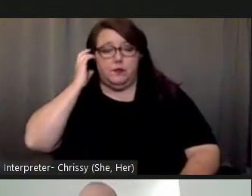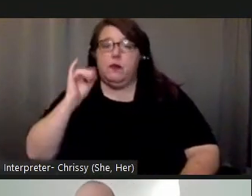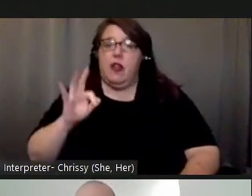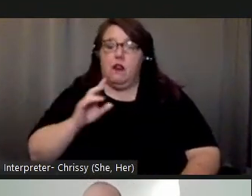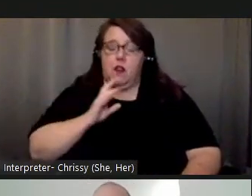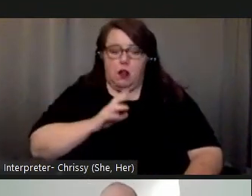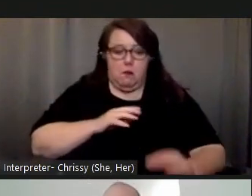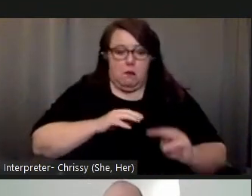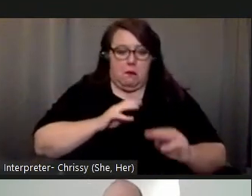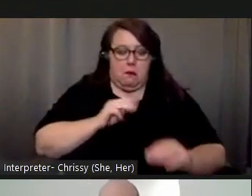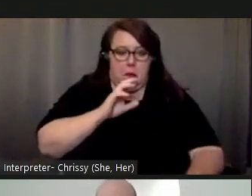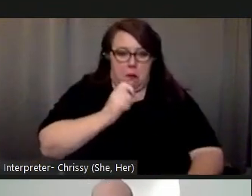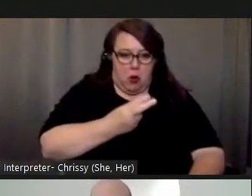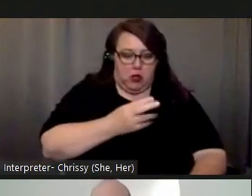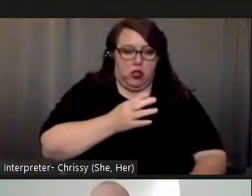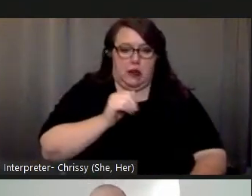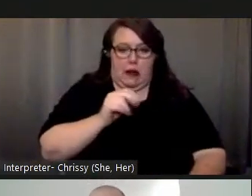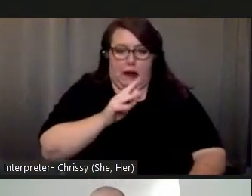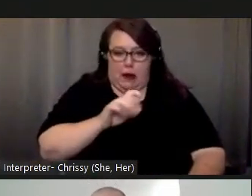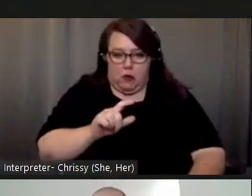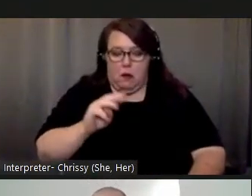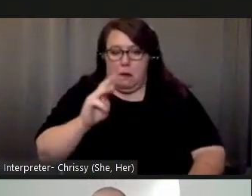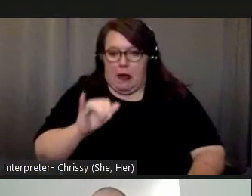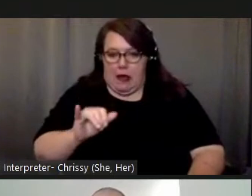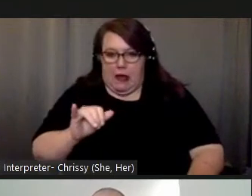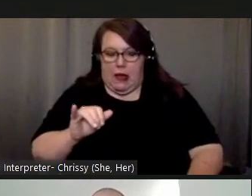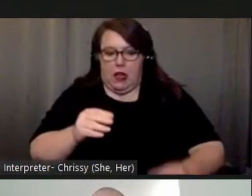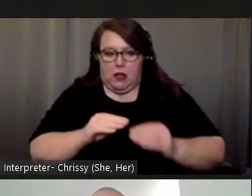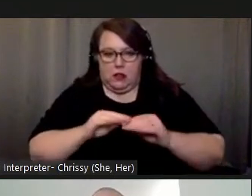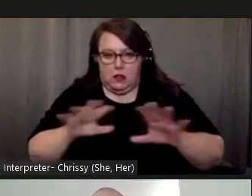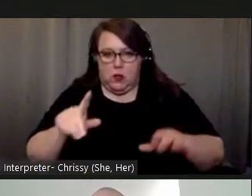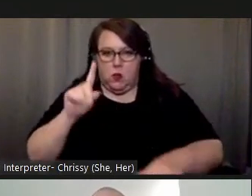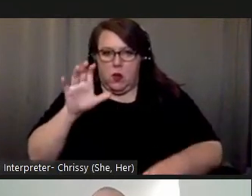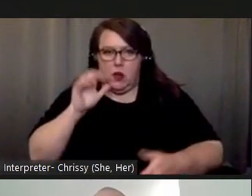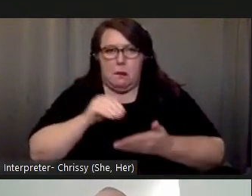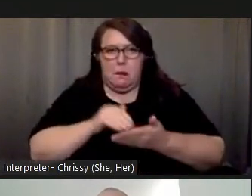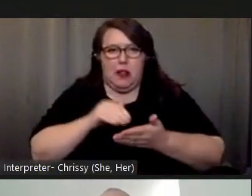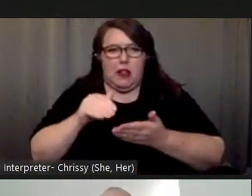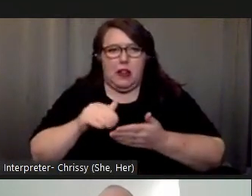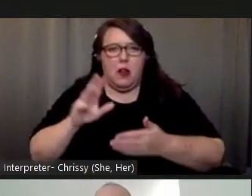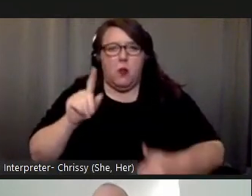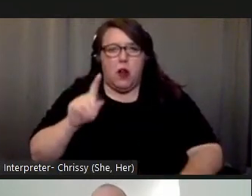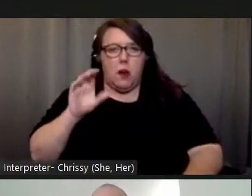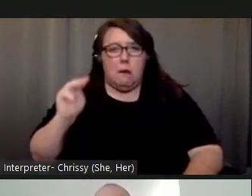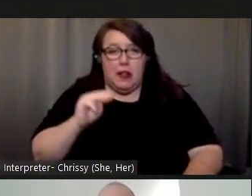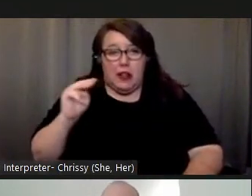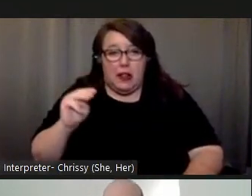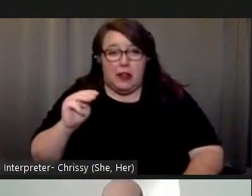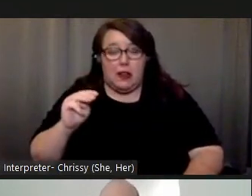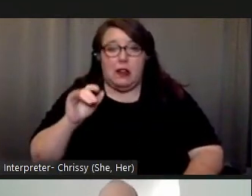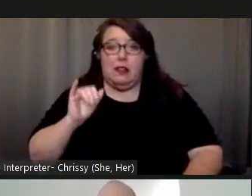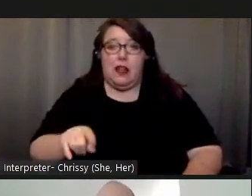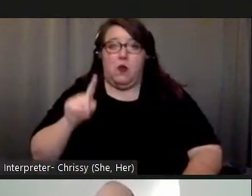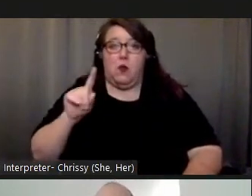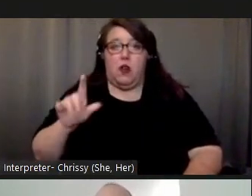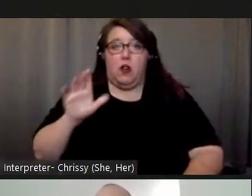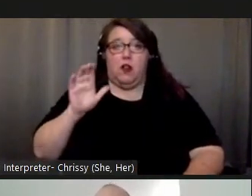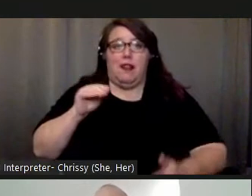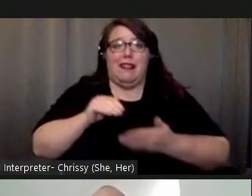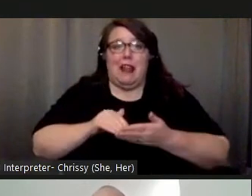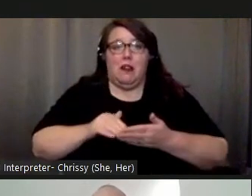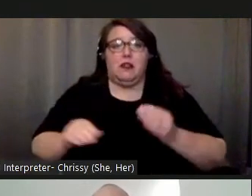April, and May distribution of 100 million doses, that's roughly 100,000, if not more, coming